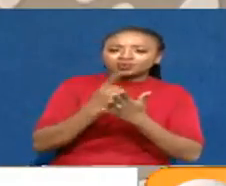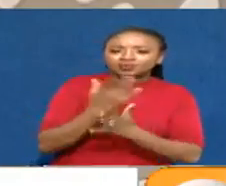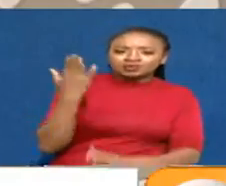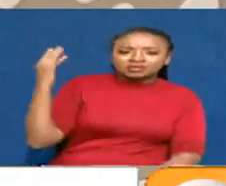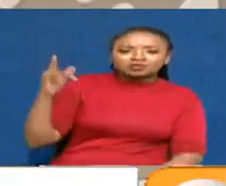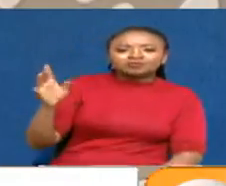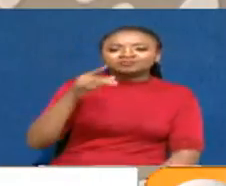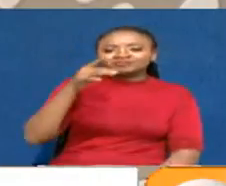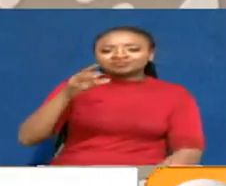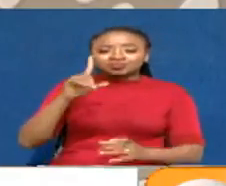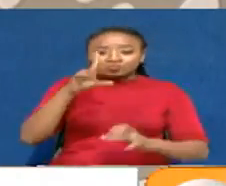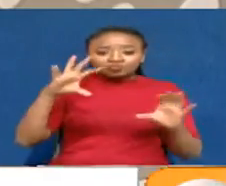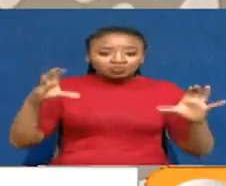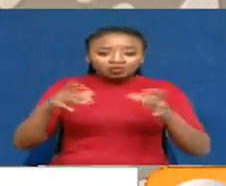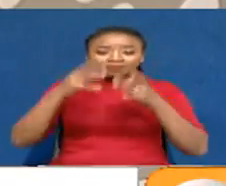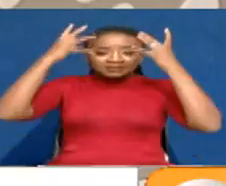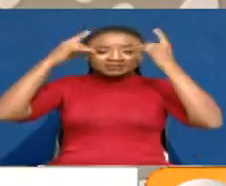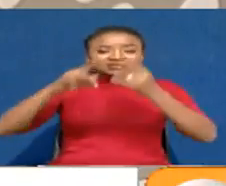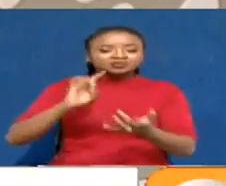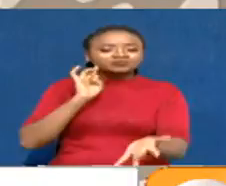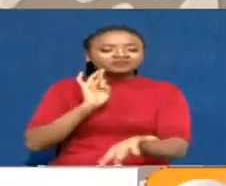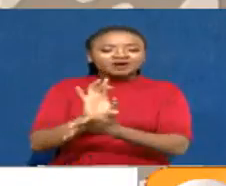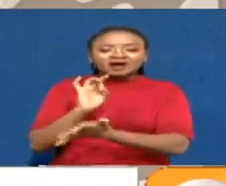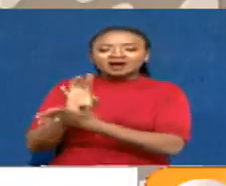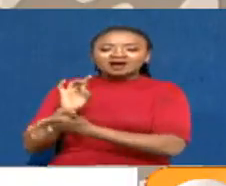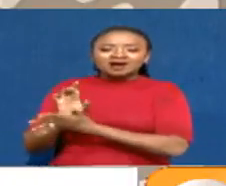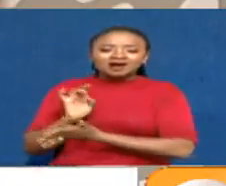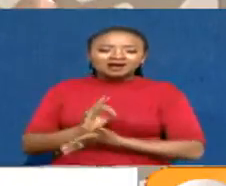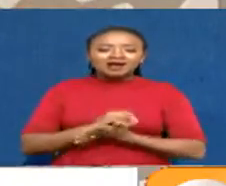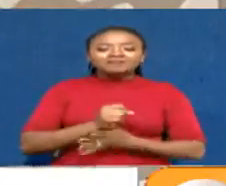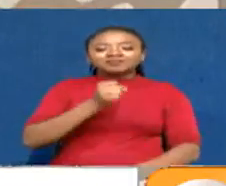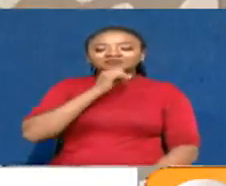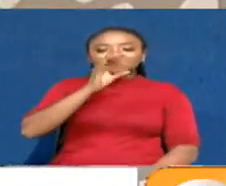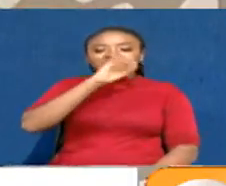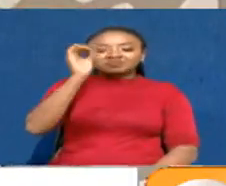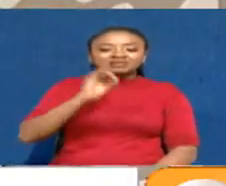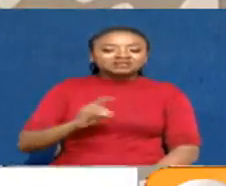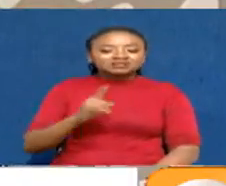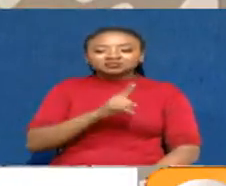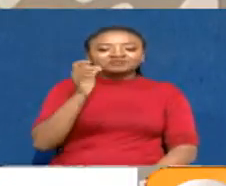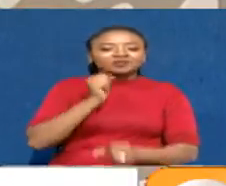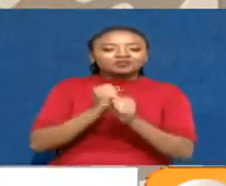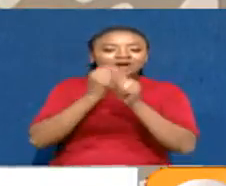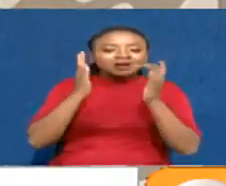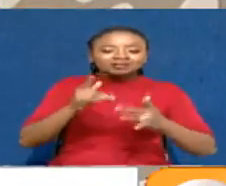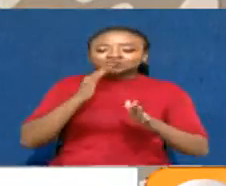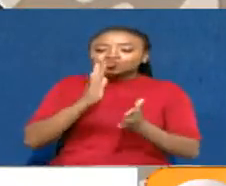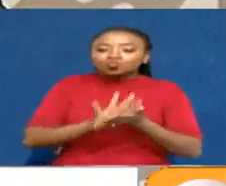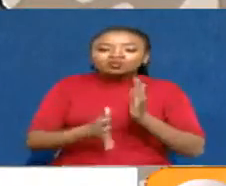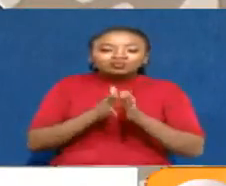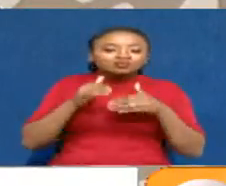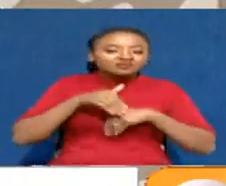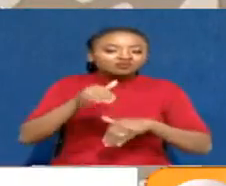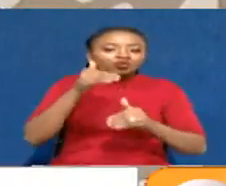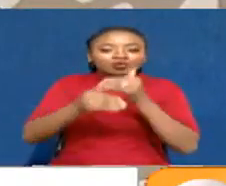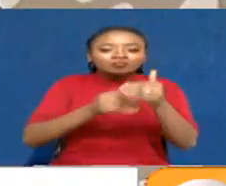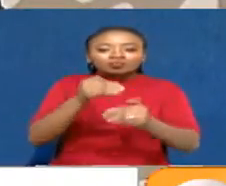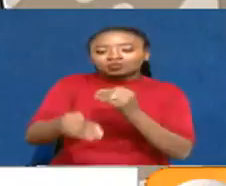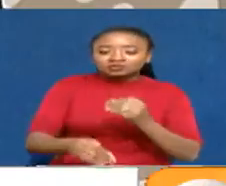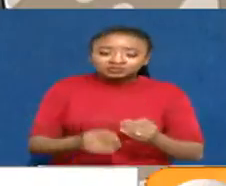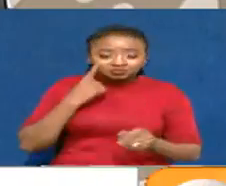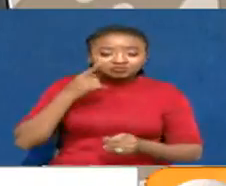decided to fire almost half of the employees without following any due process. Yeah. So that is also